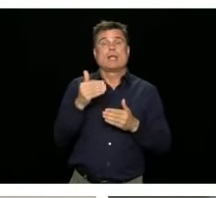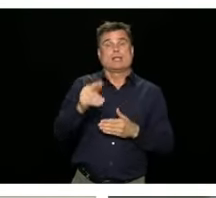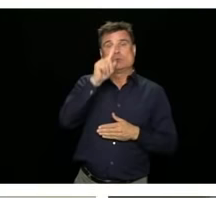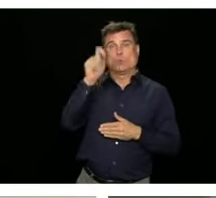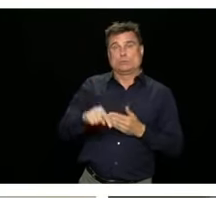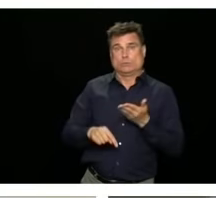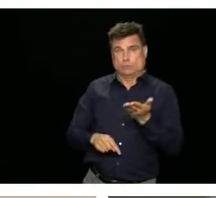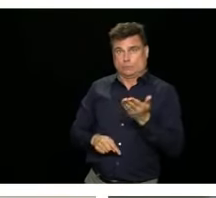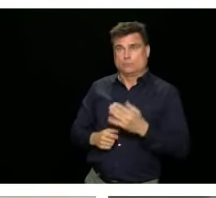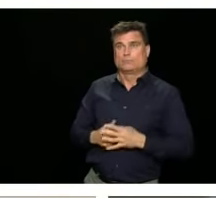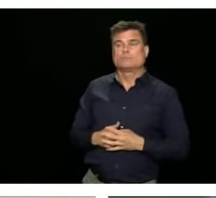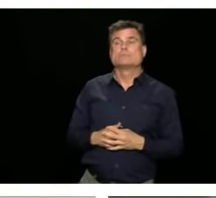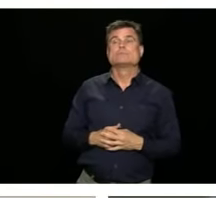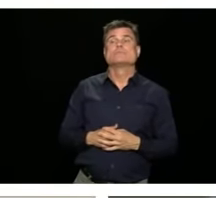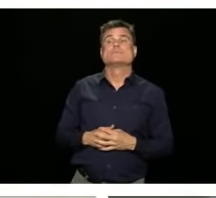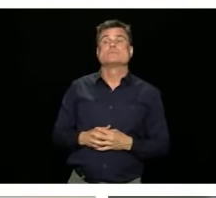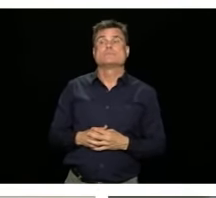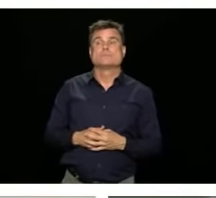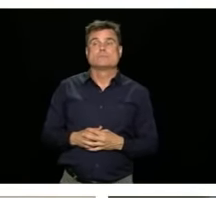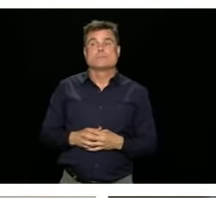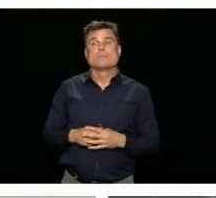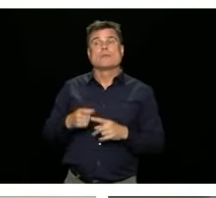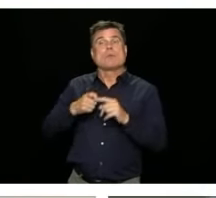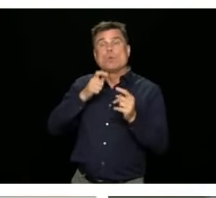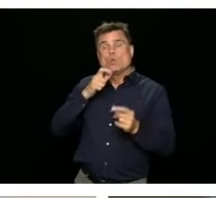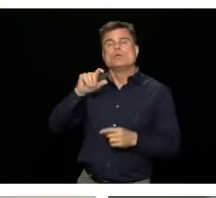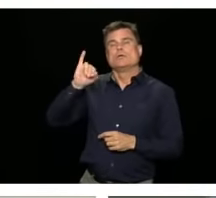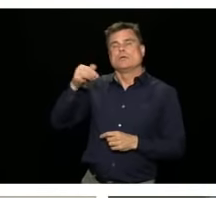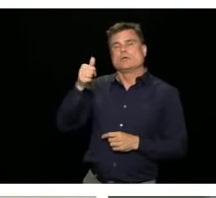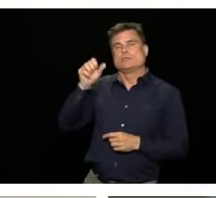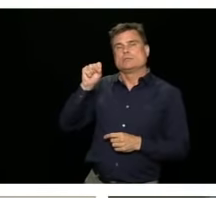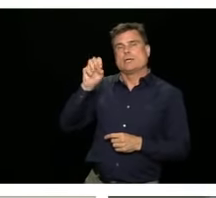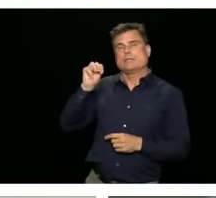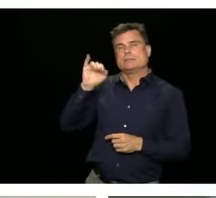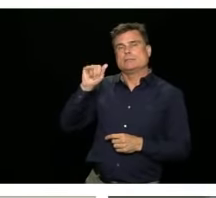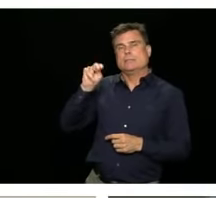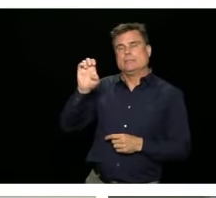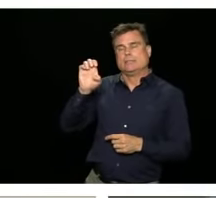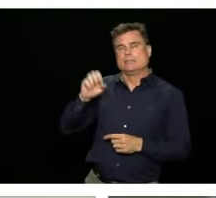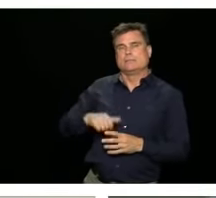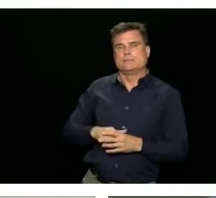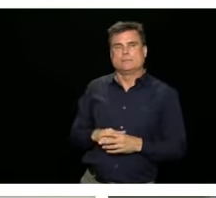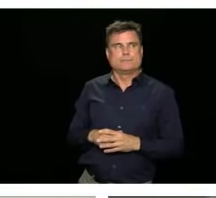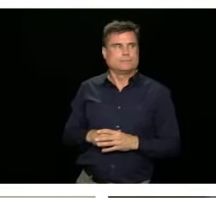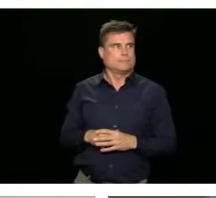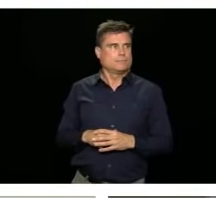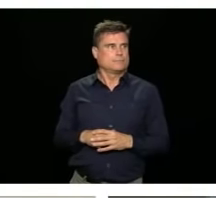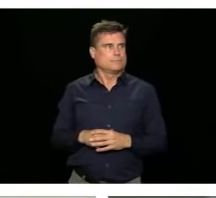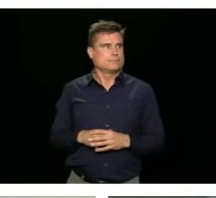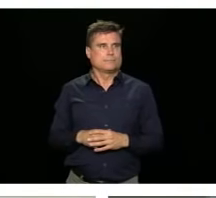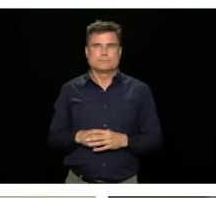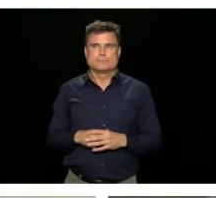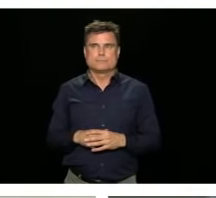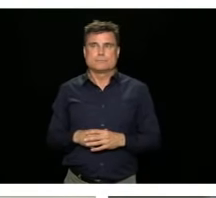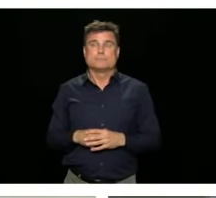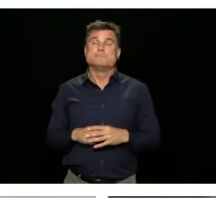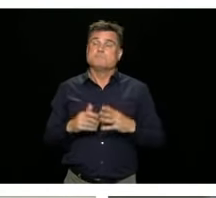asks, teaching Black history is one thing, but what about the inclusion of Black authors in English class